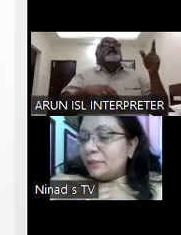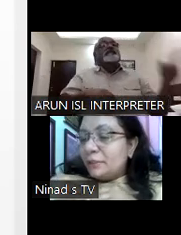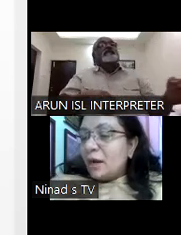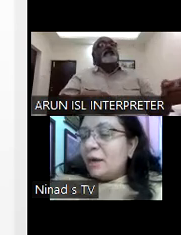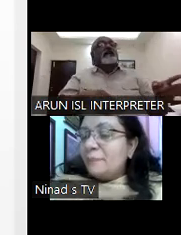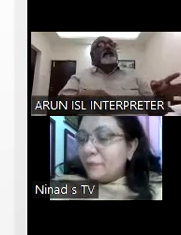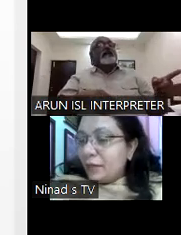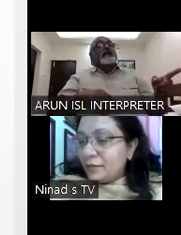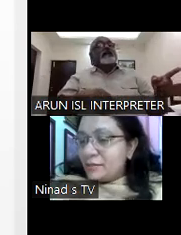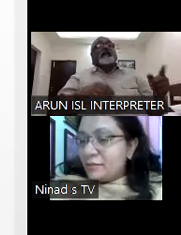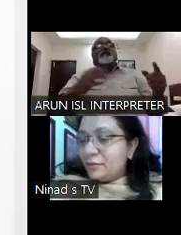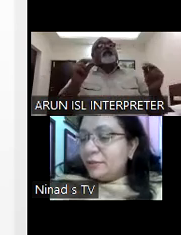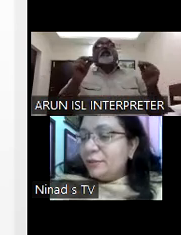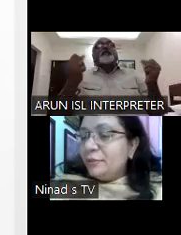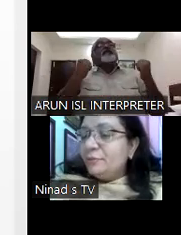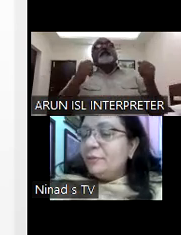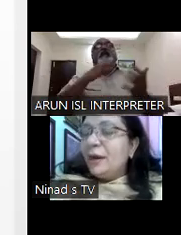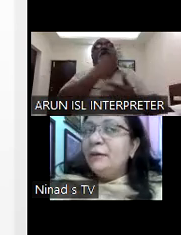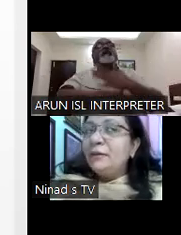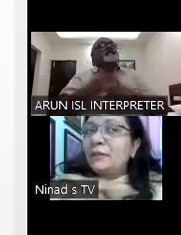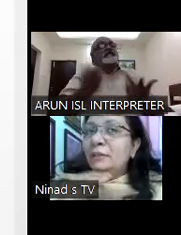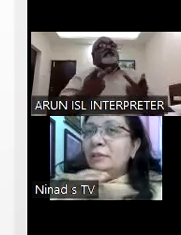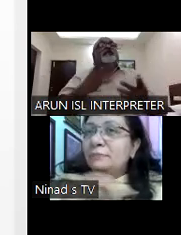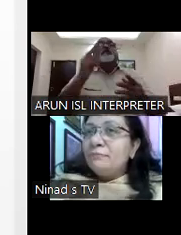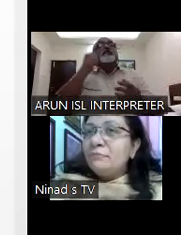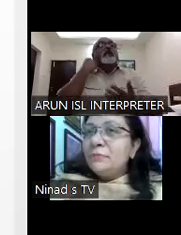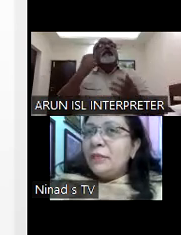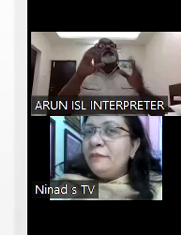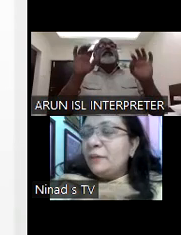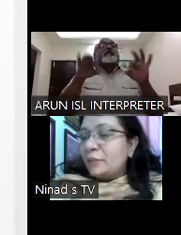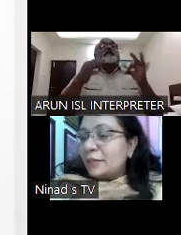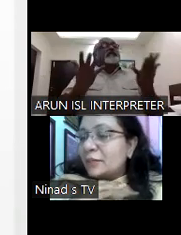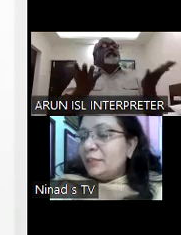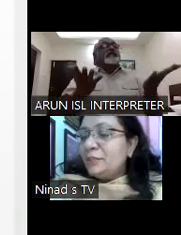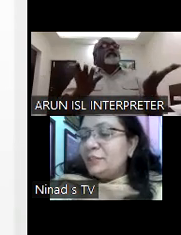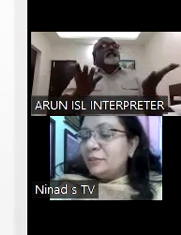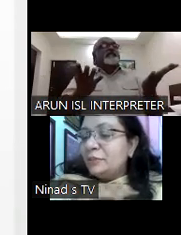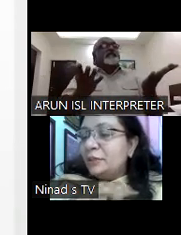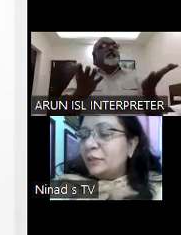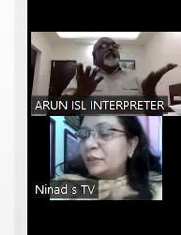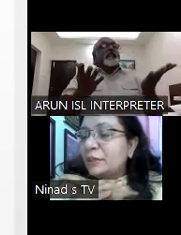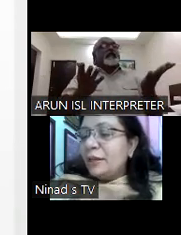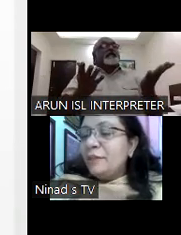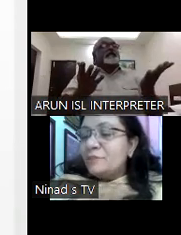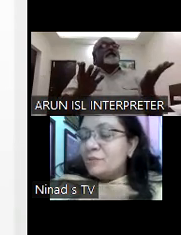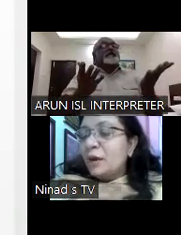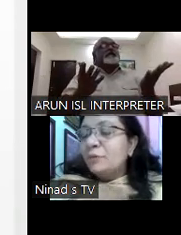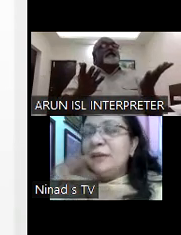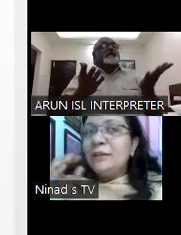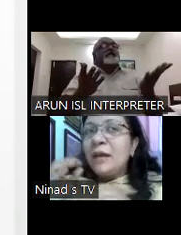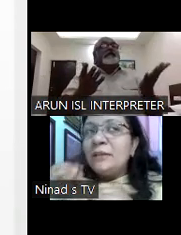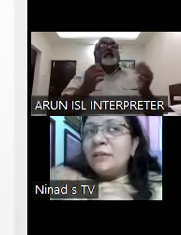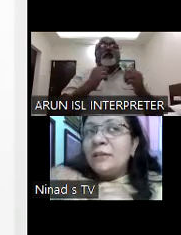disabled are powerless, who are living with that condition in their lives